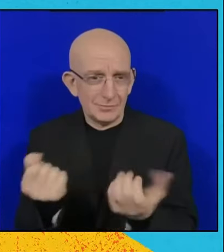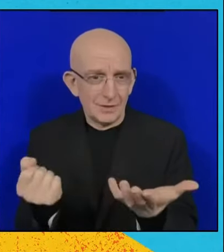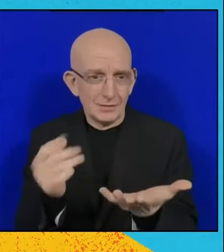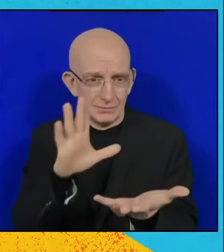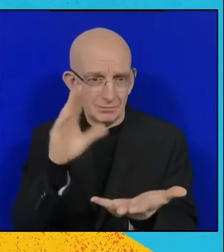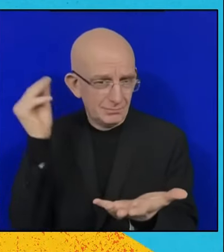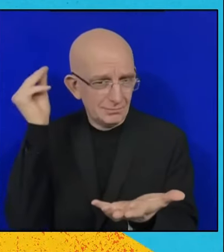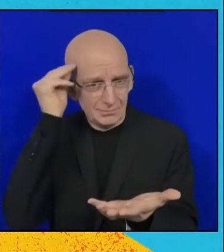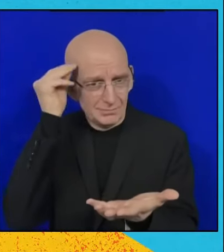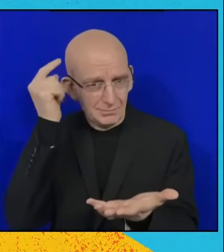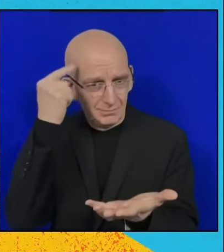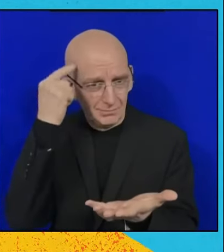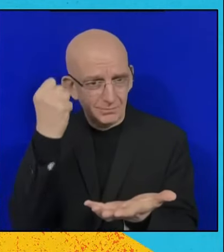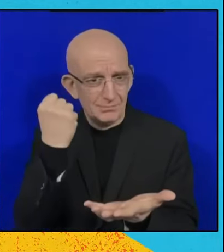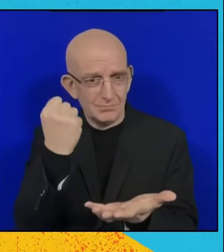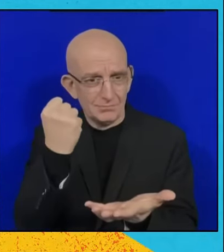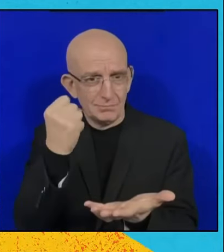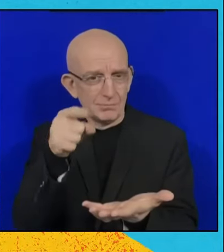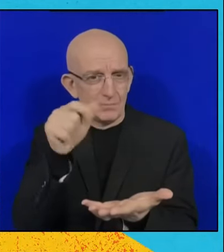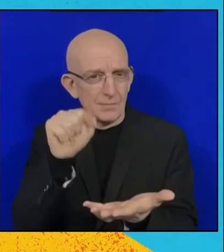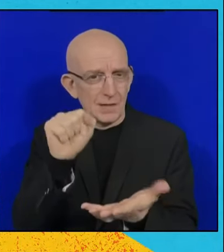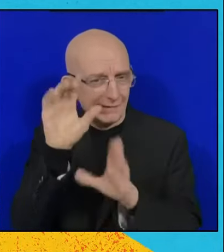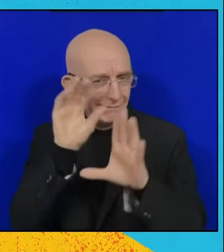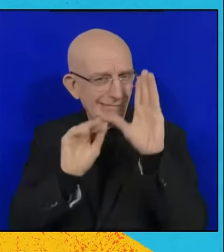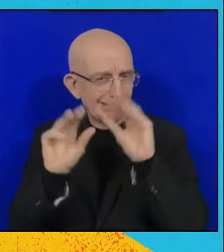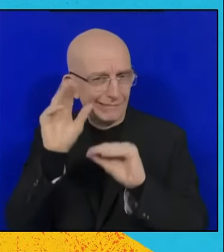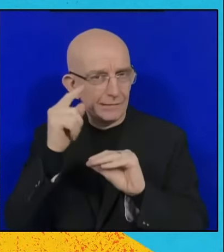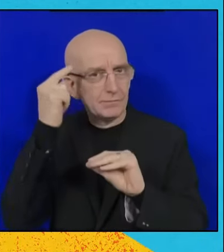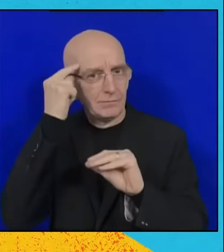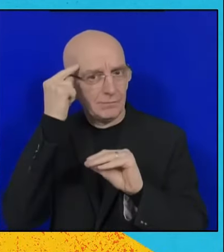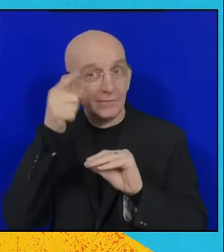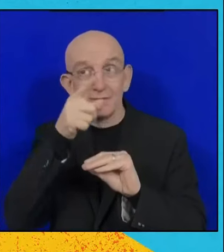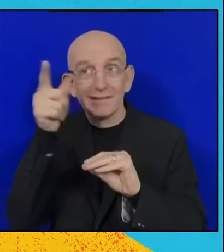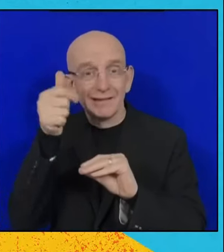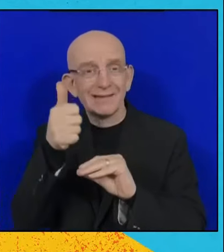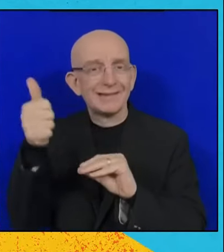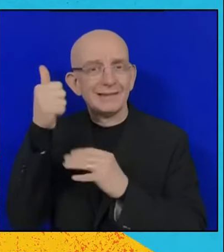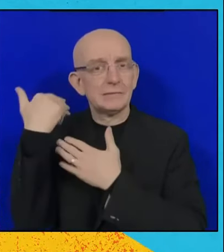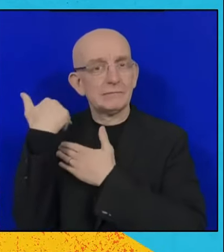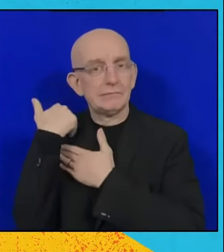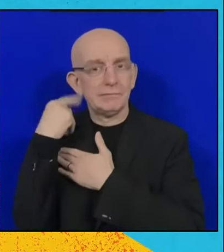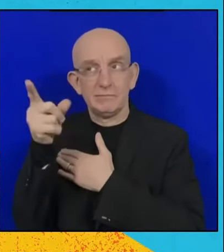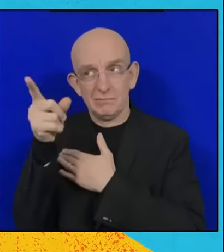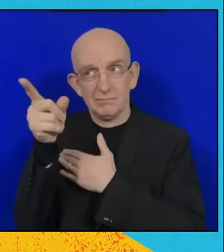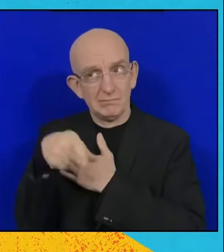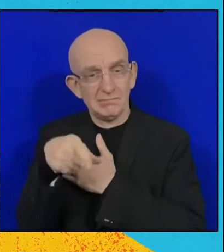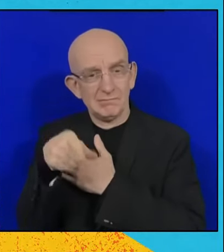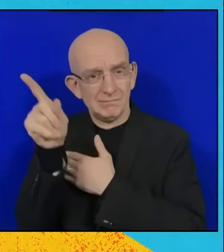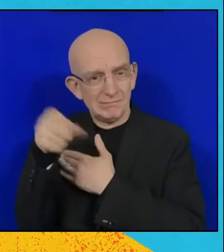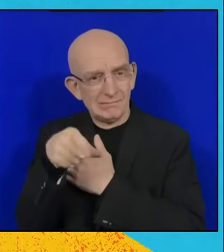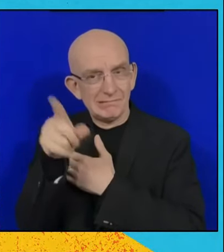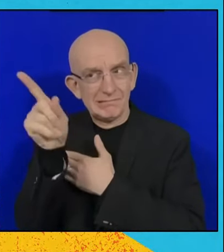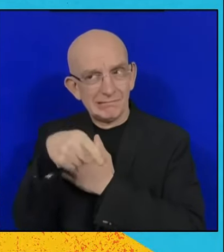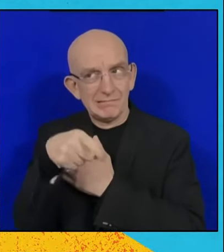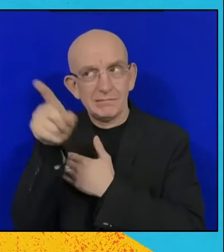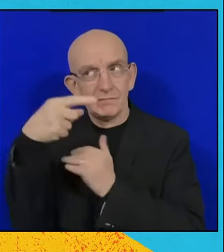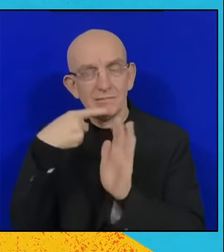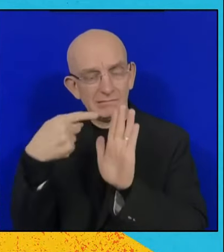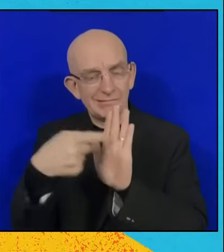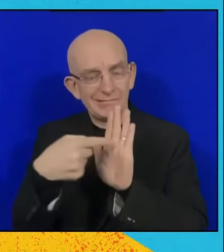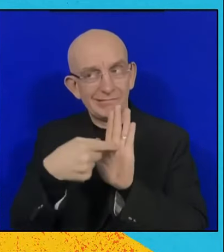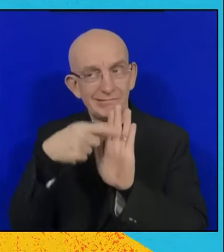made. You will soon have a good partner on your side. The new UN Youth